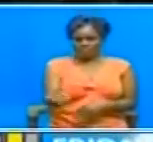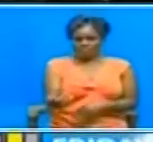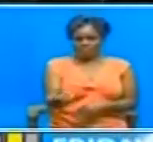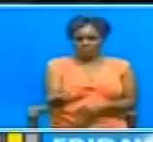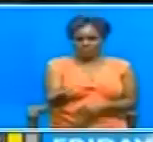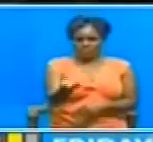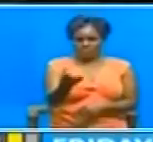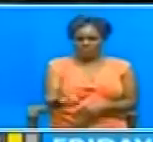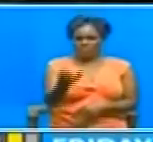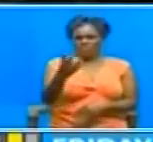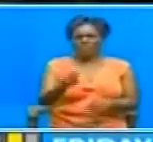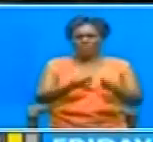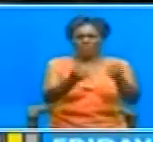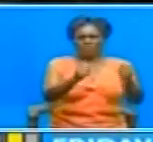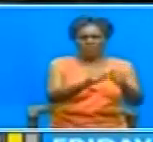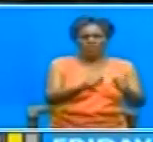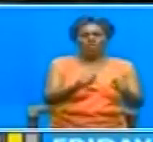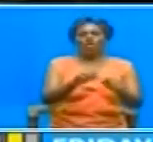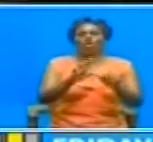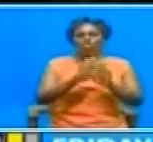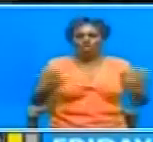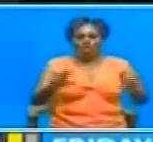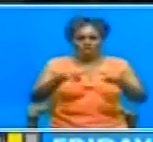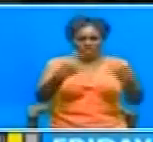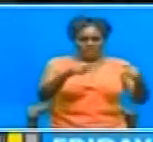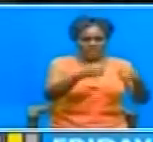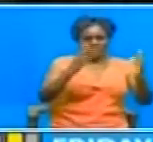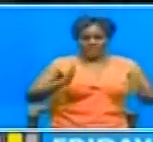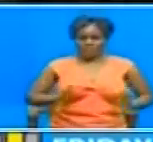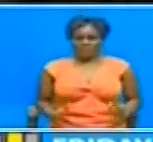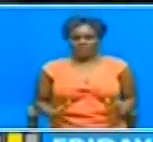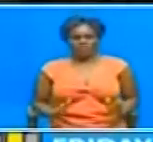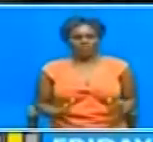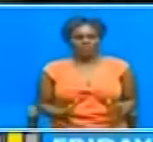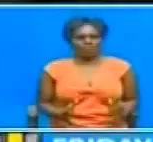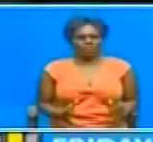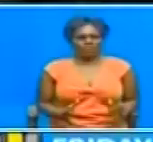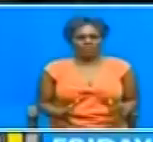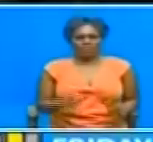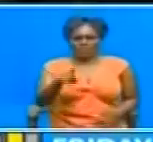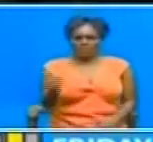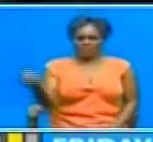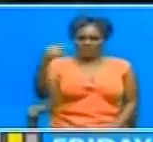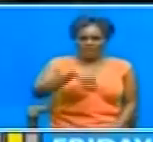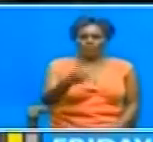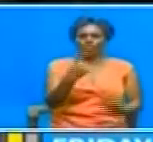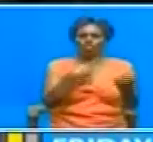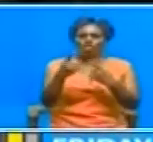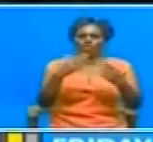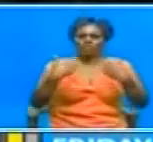their mission was foiled. There were no casualty on either side, and he kept on coming, talking to the